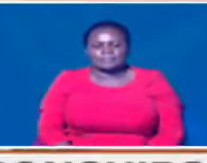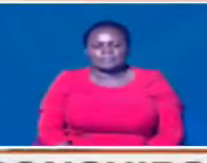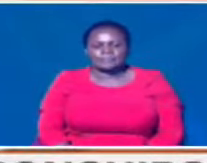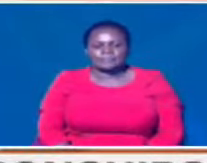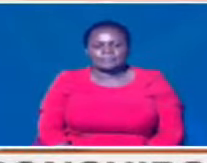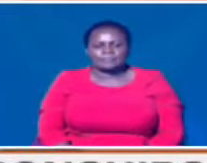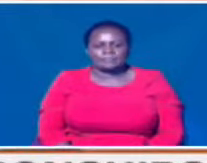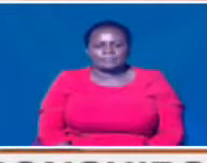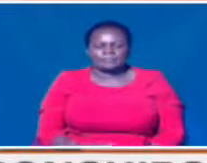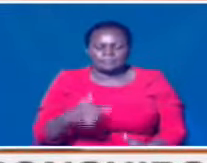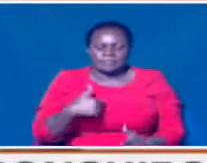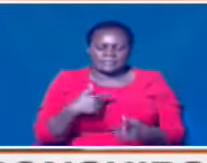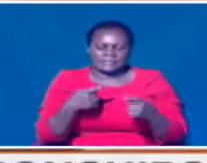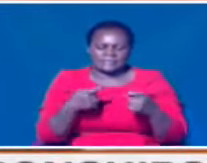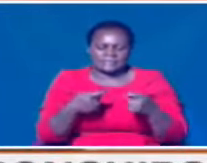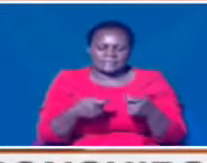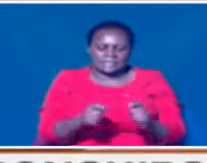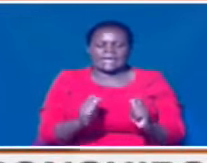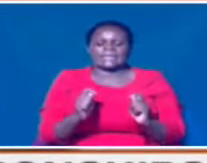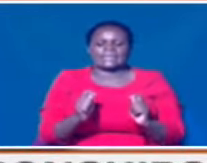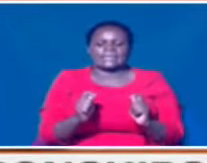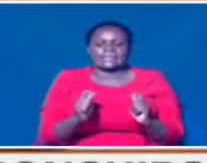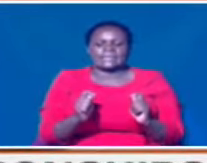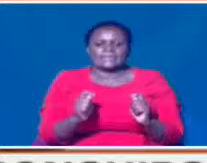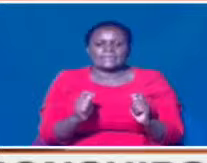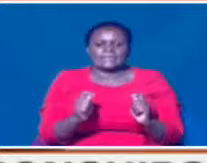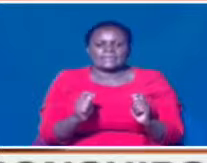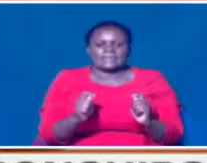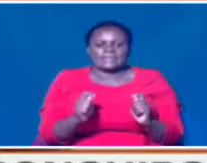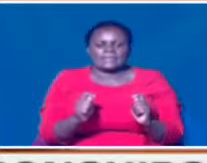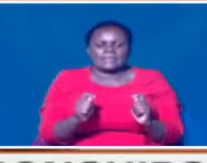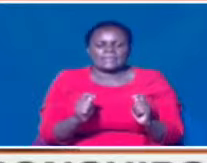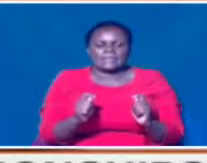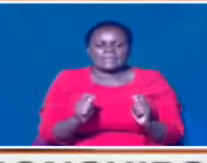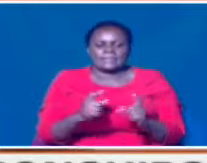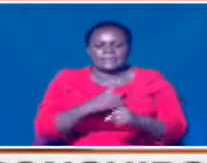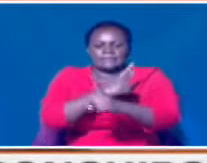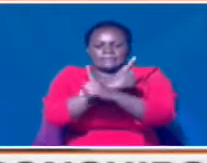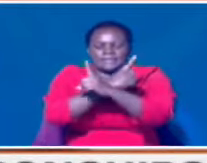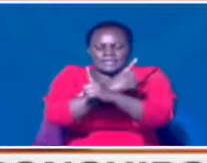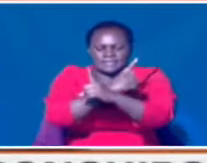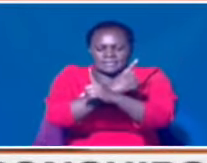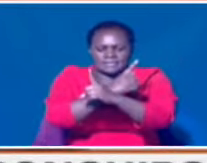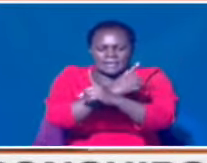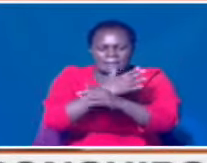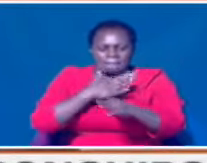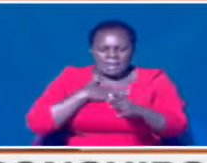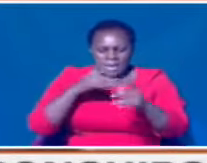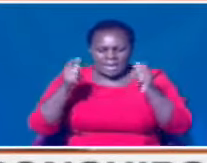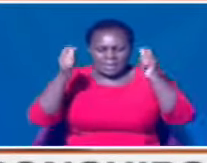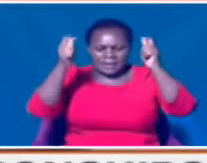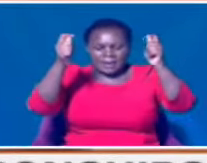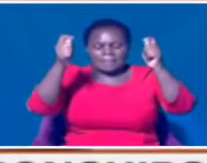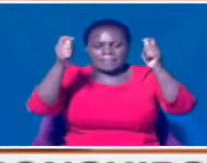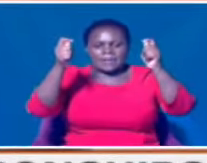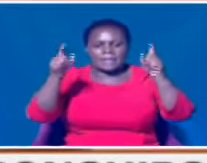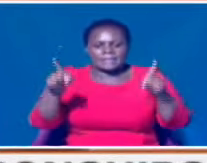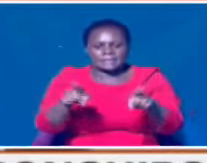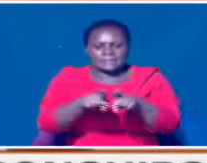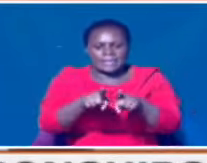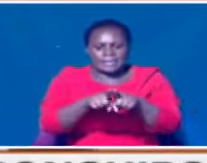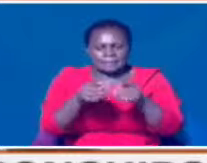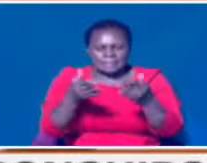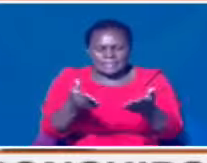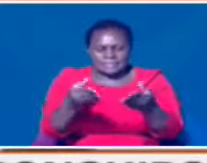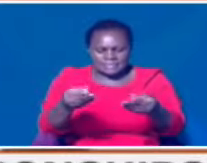And Charibu Niwezalo Niweze Ku. Defend ile title yangu na pia